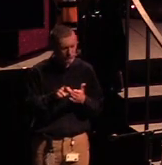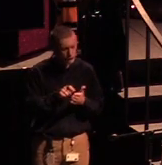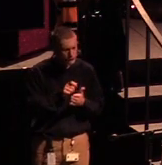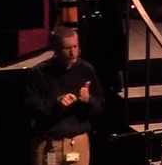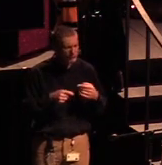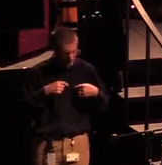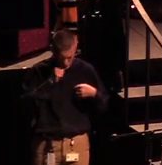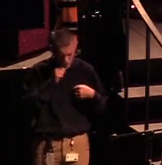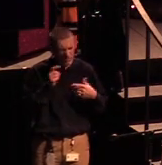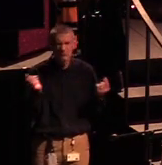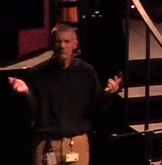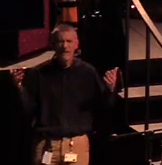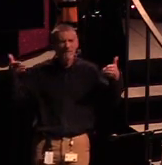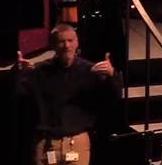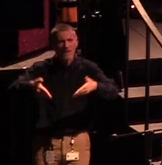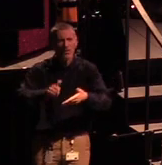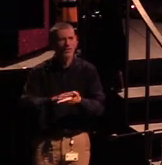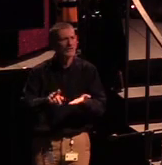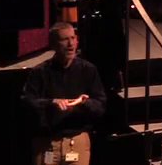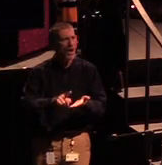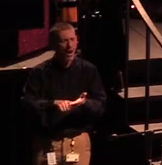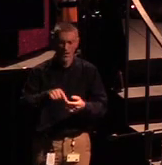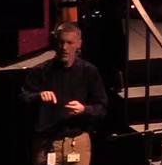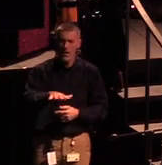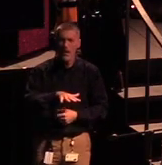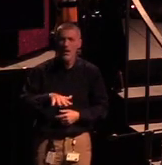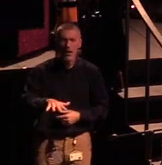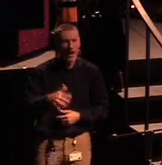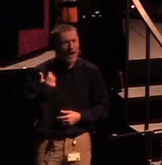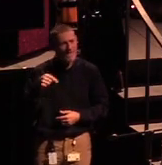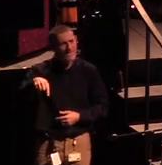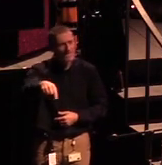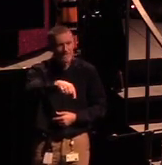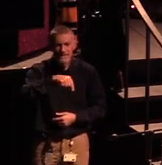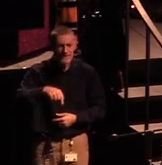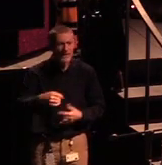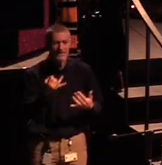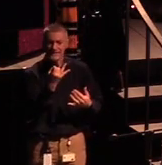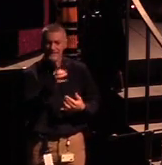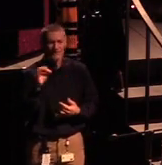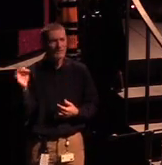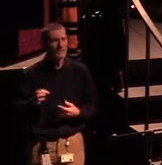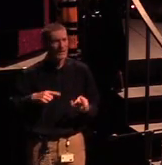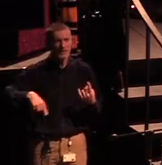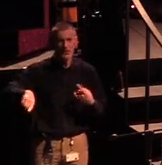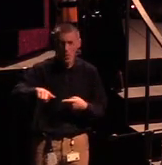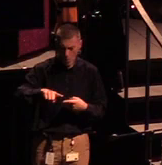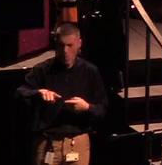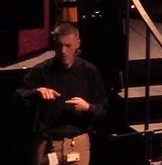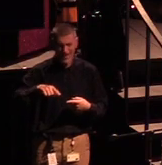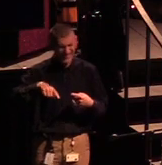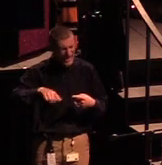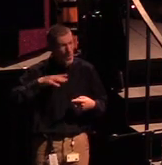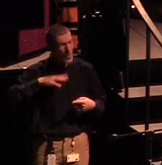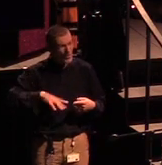hell on this weekend particularly in a place where you know 70% of the population nearly voted to leave